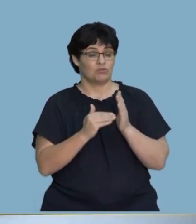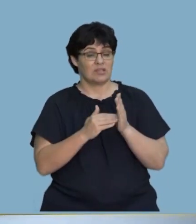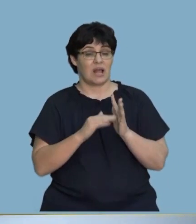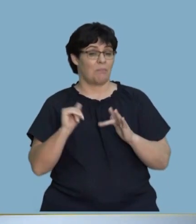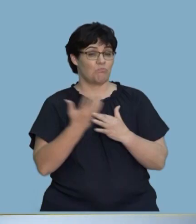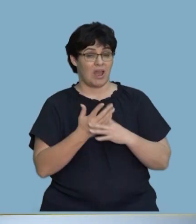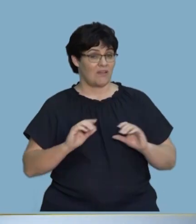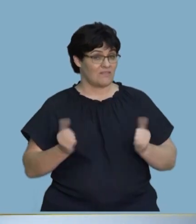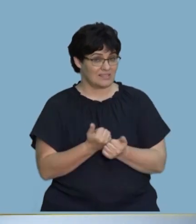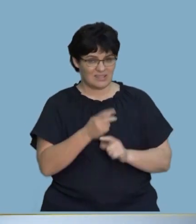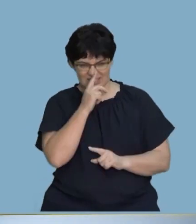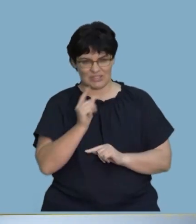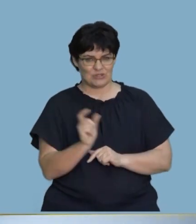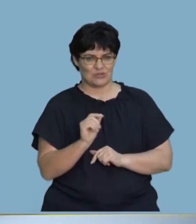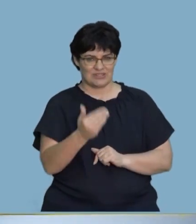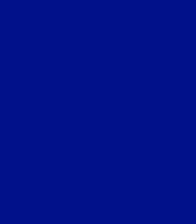you shortly after this.